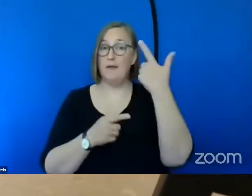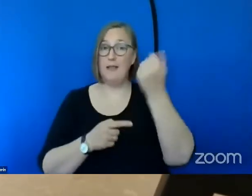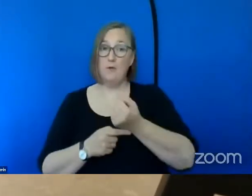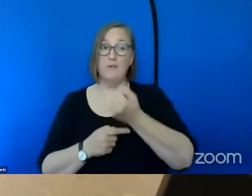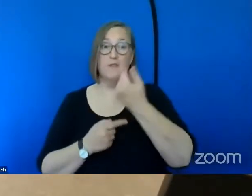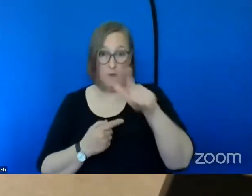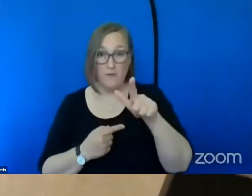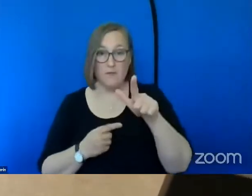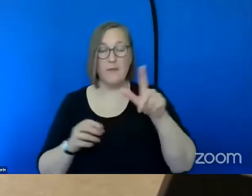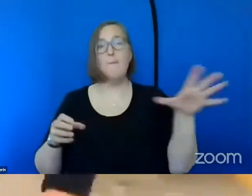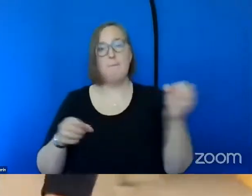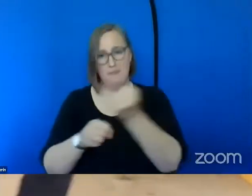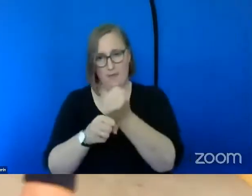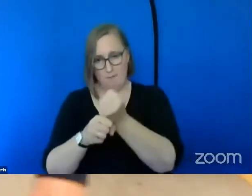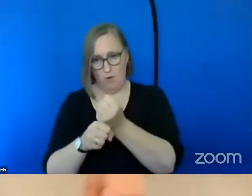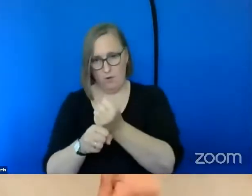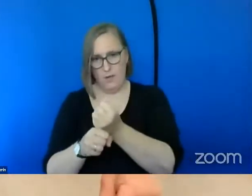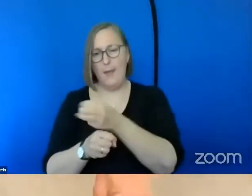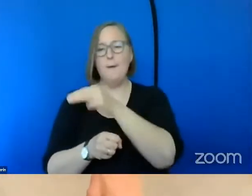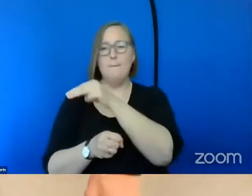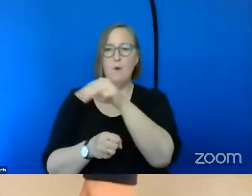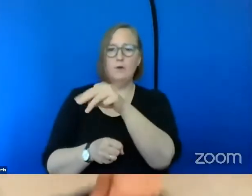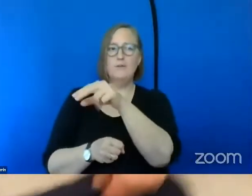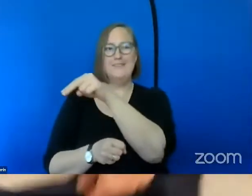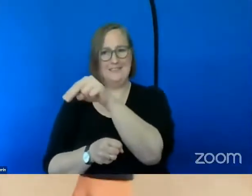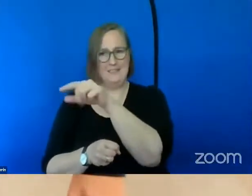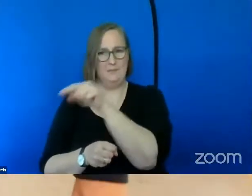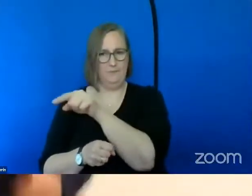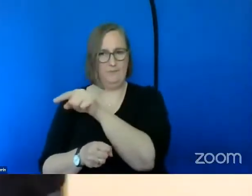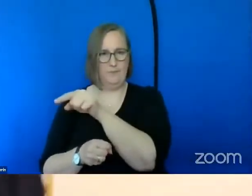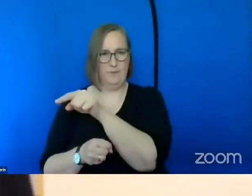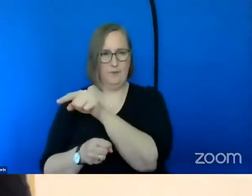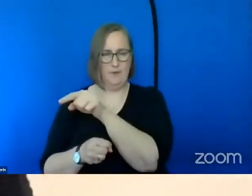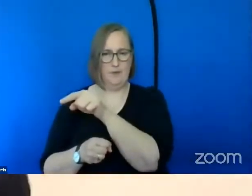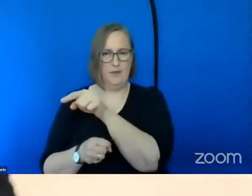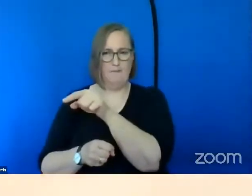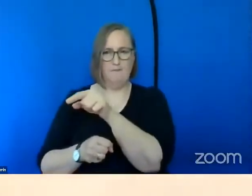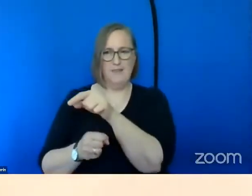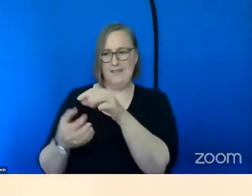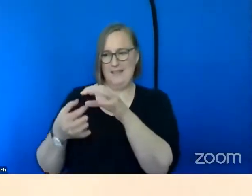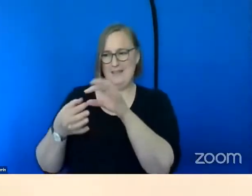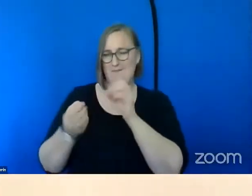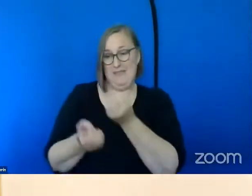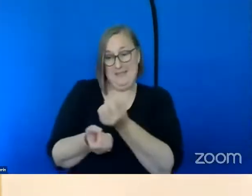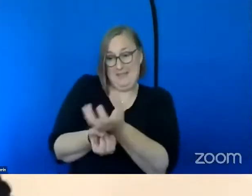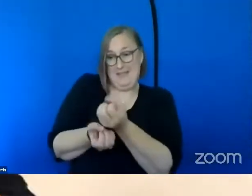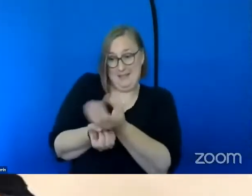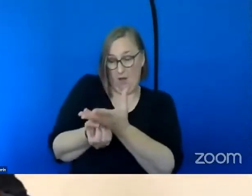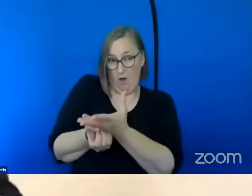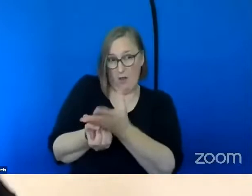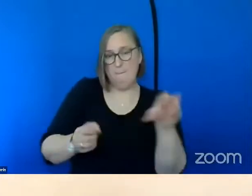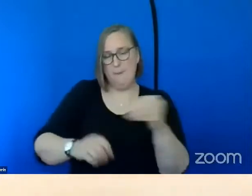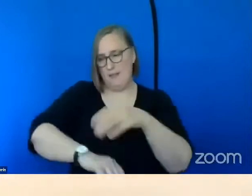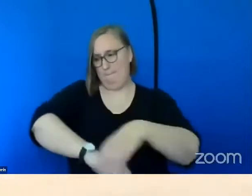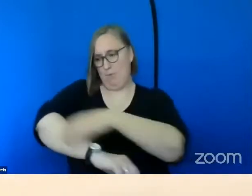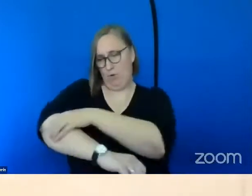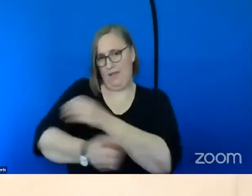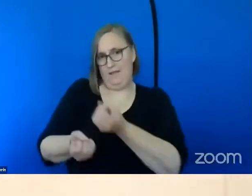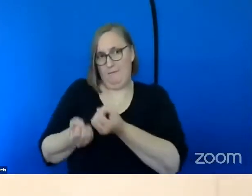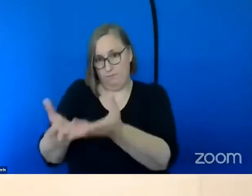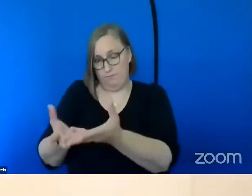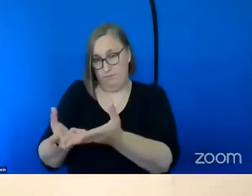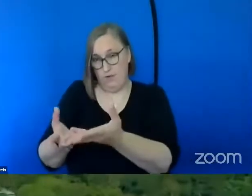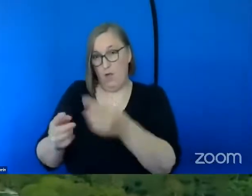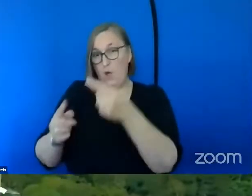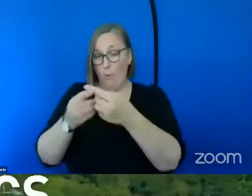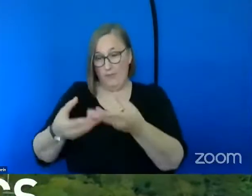he receives sensory feedback from the prosthesis. He and his team compete at the Zurich hub. It